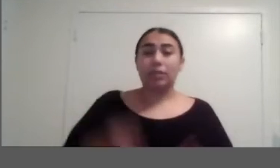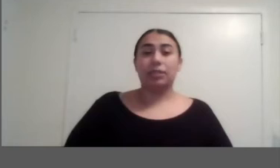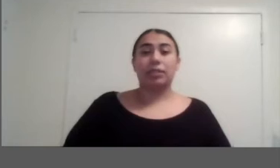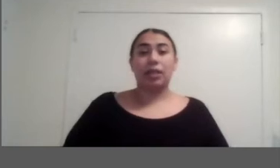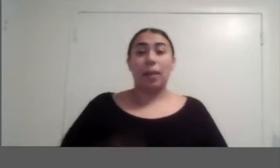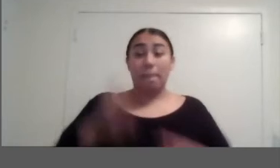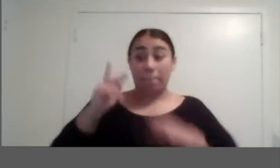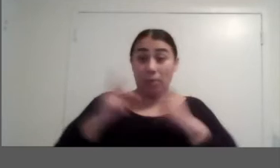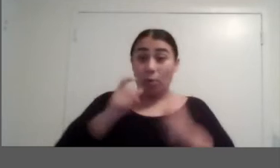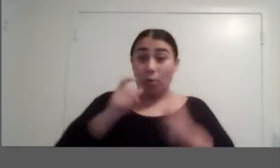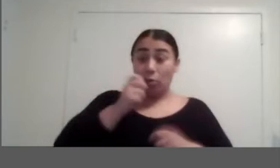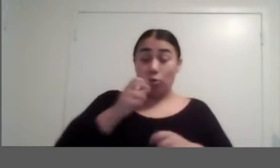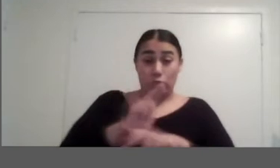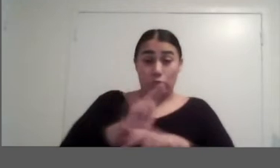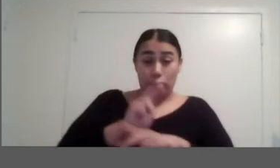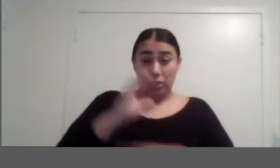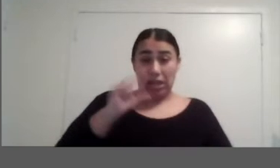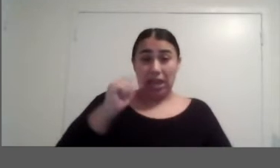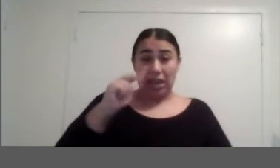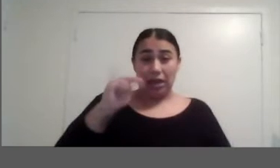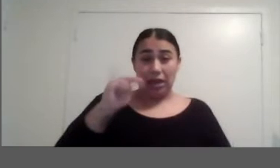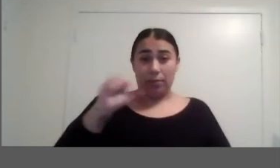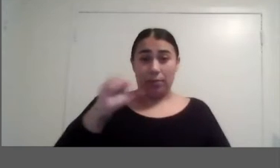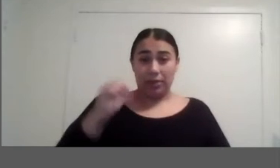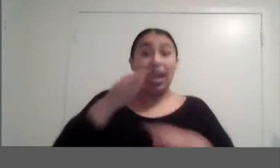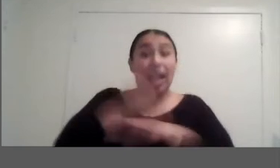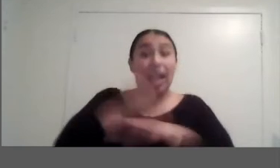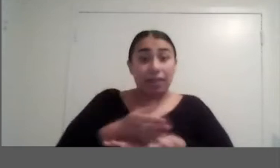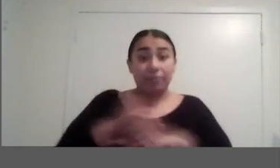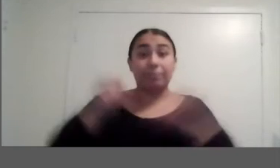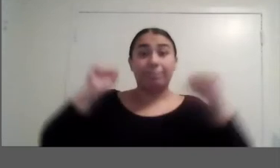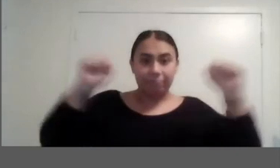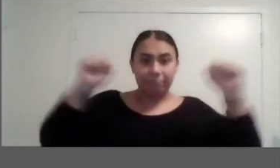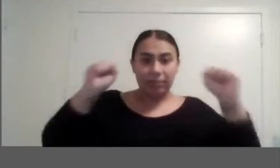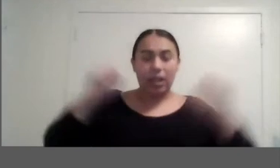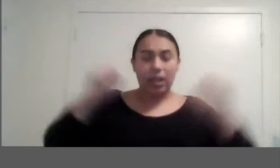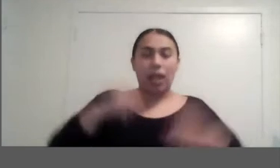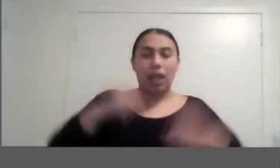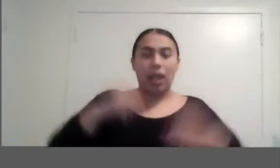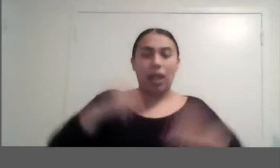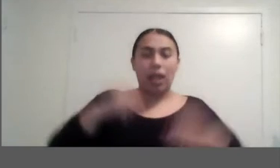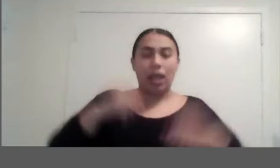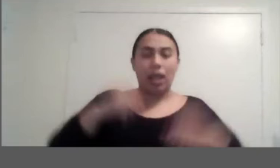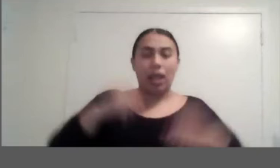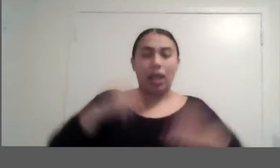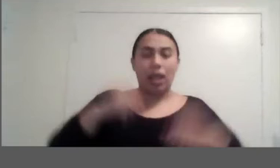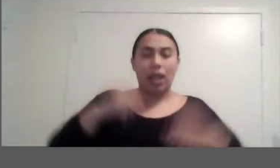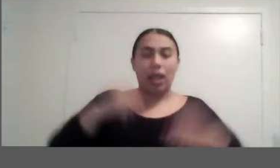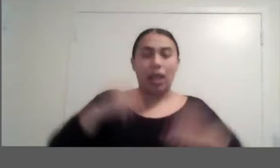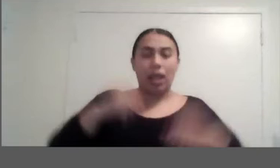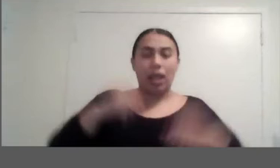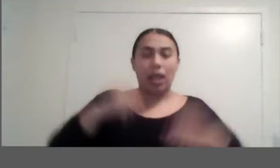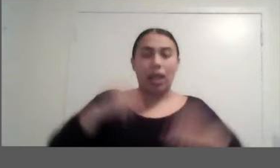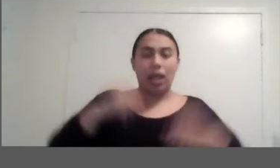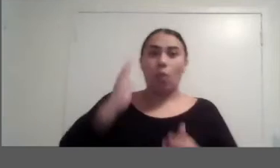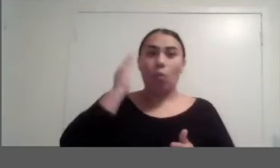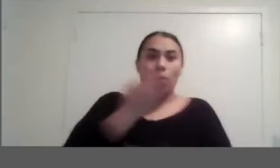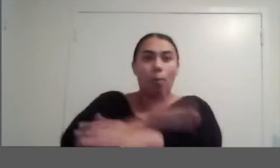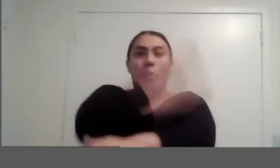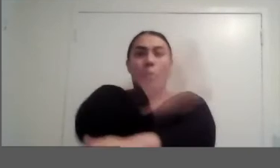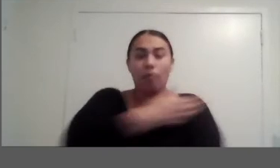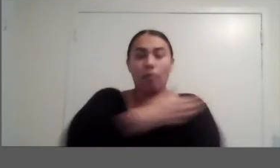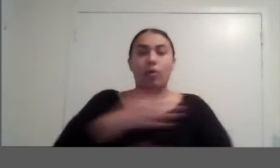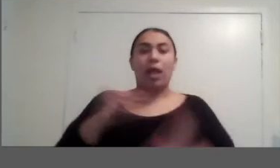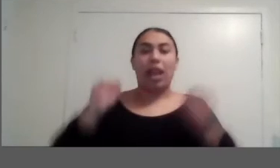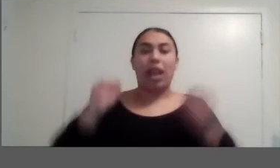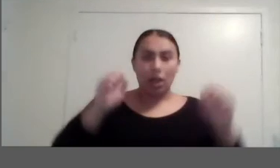type of muscular dystrophy looking at CBD and muscle regeneration. it found that a high dose of